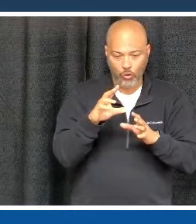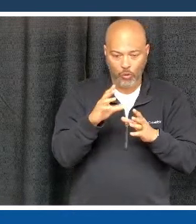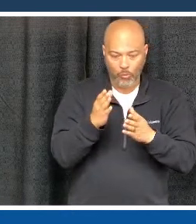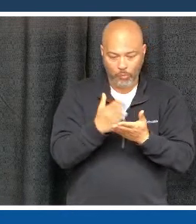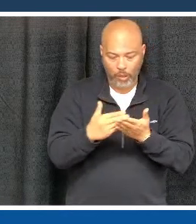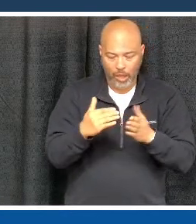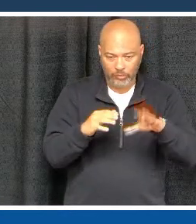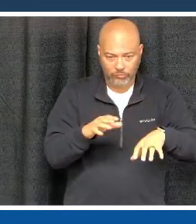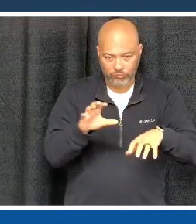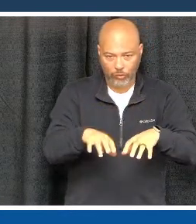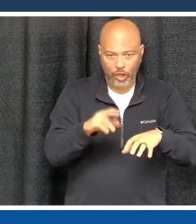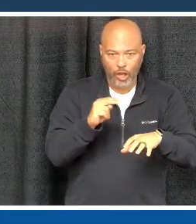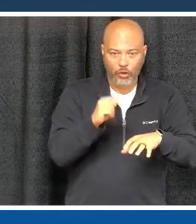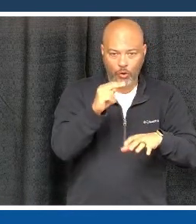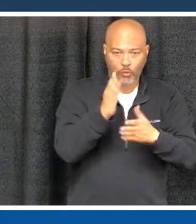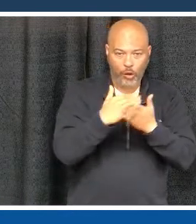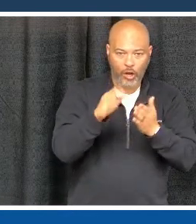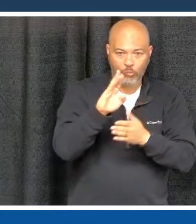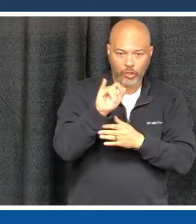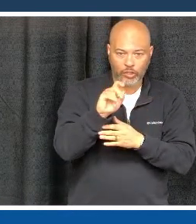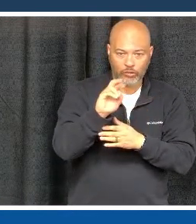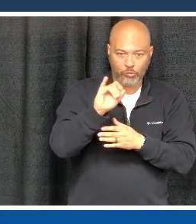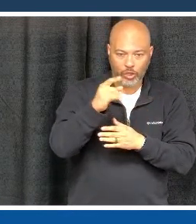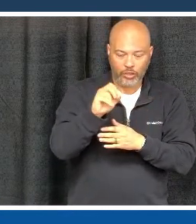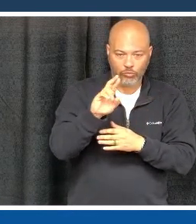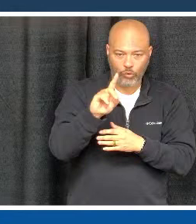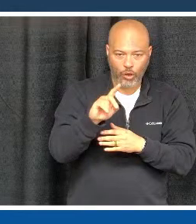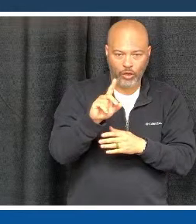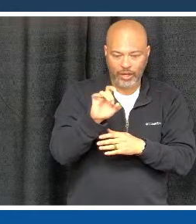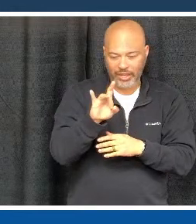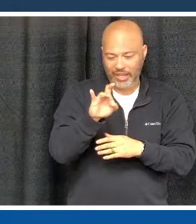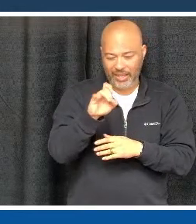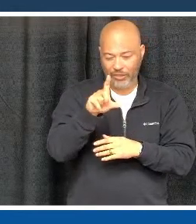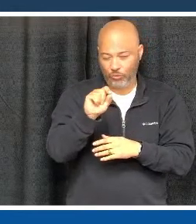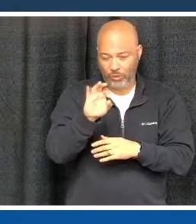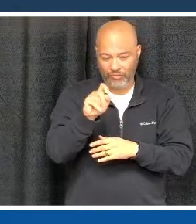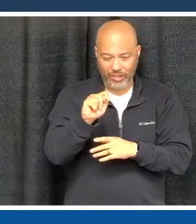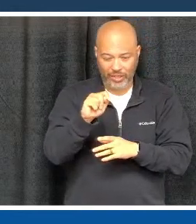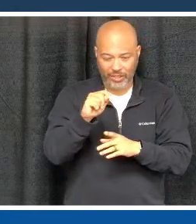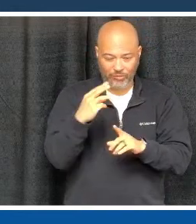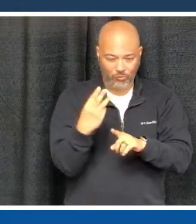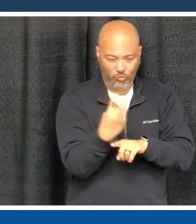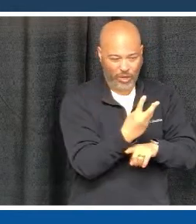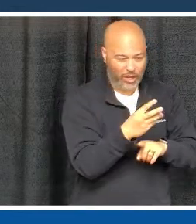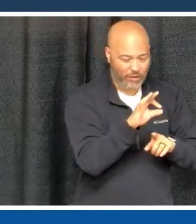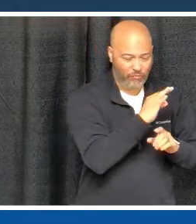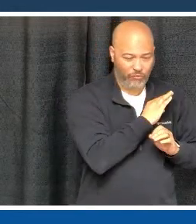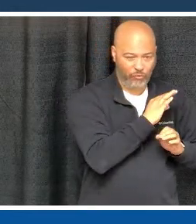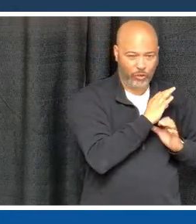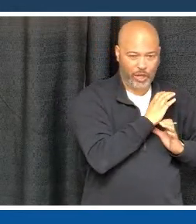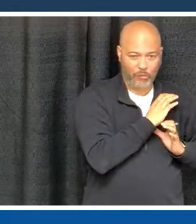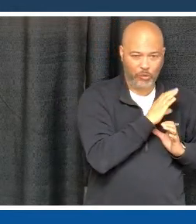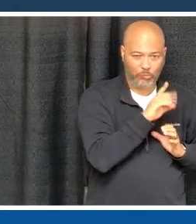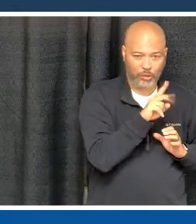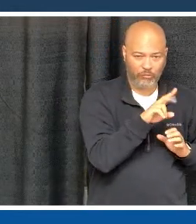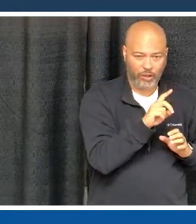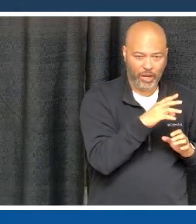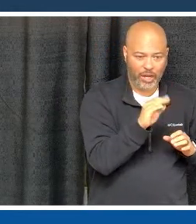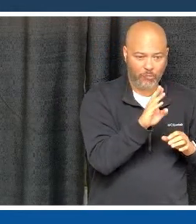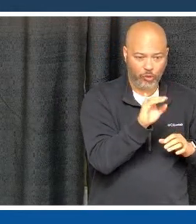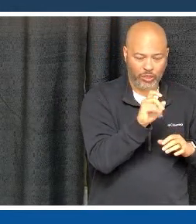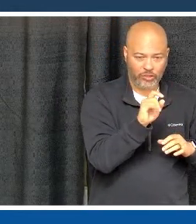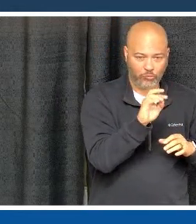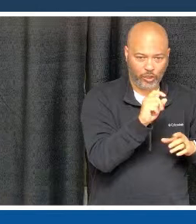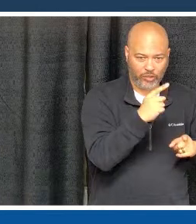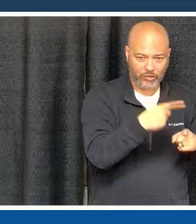north frontage of Britton Springs Road, 820 plus or minus feet west of the Fort Campbell Boulevard and Britton Springs